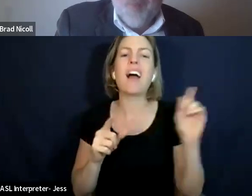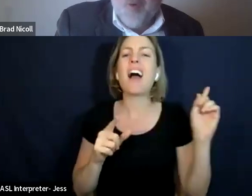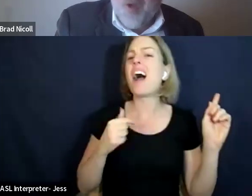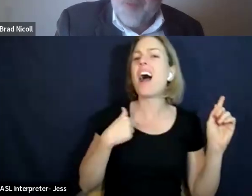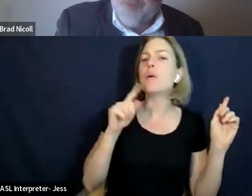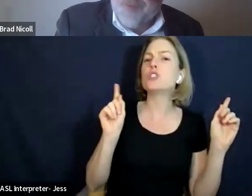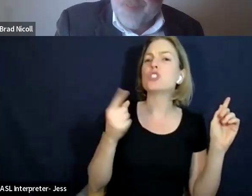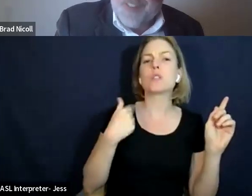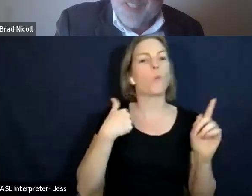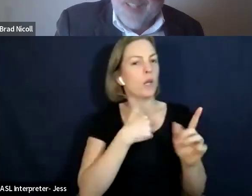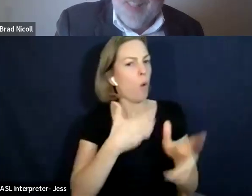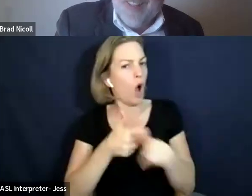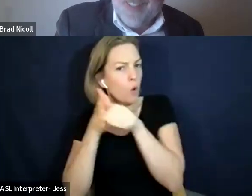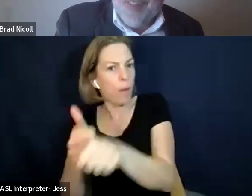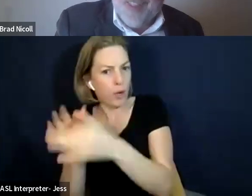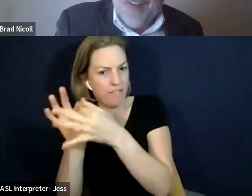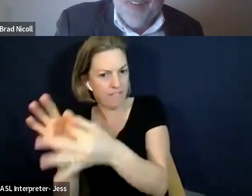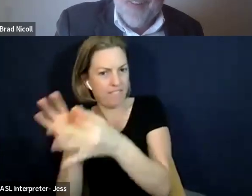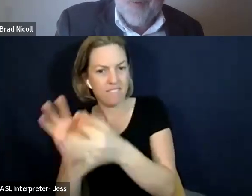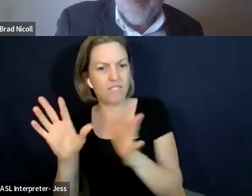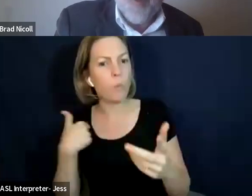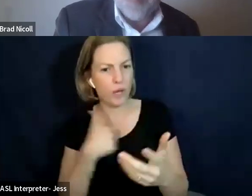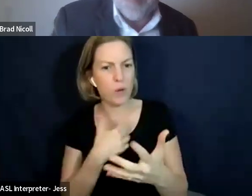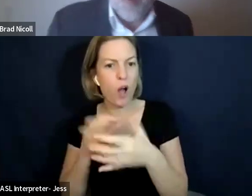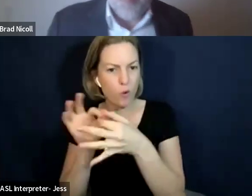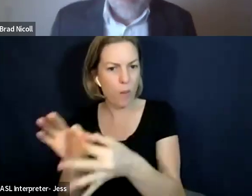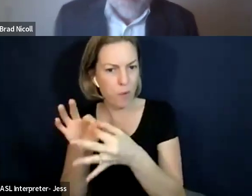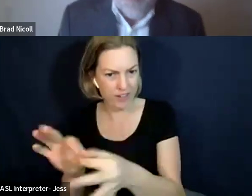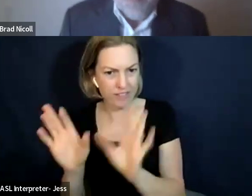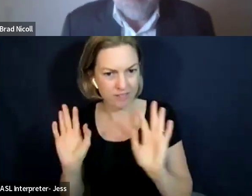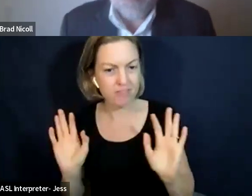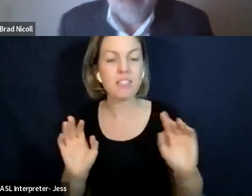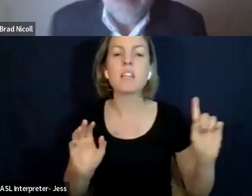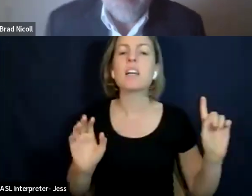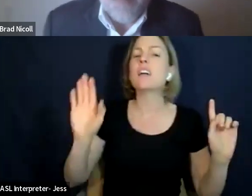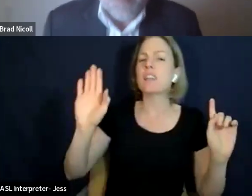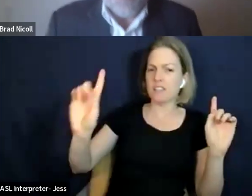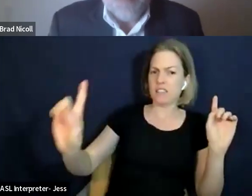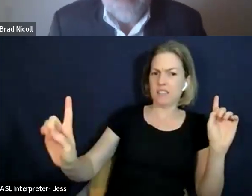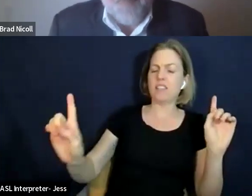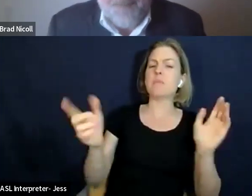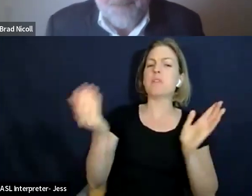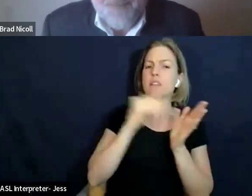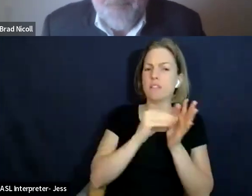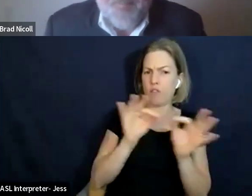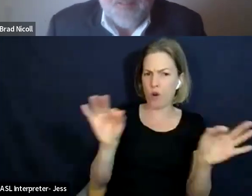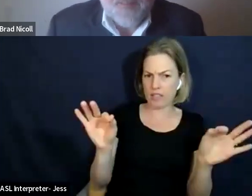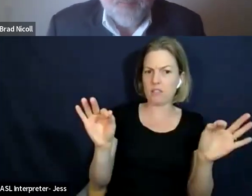want to be cooperative. Let me just say, start there. Actually, let me just rephrase. Can we